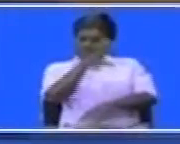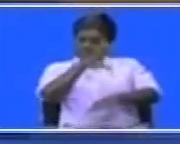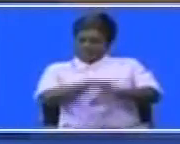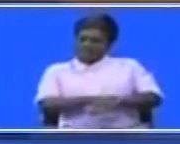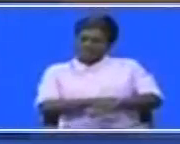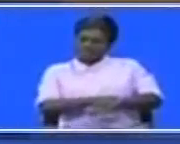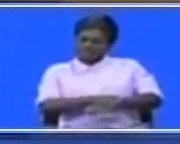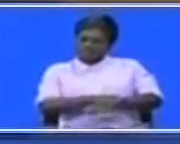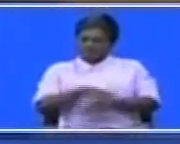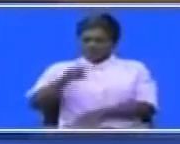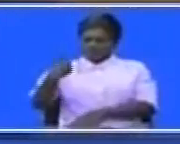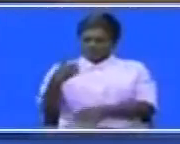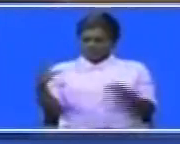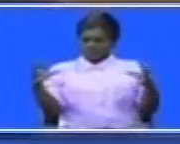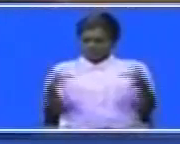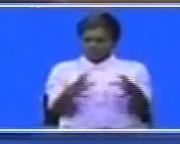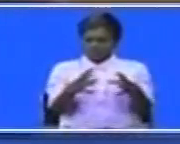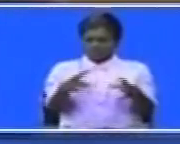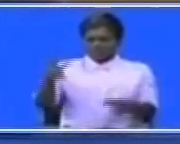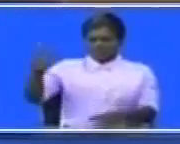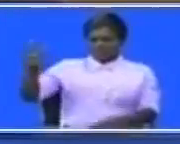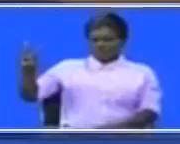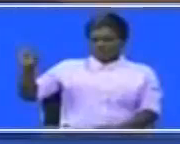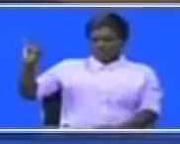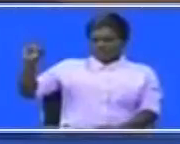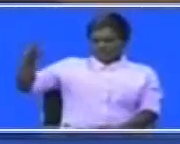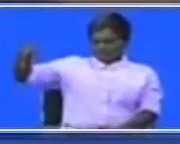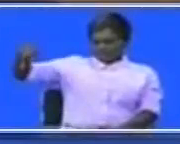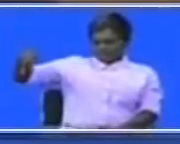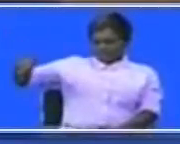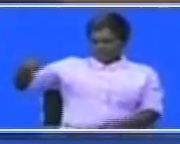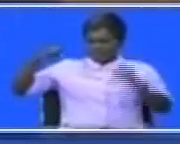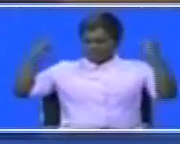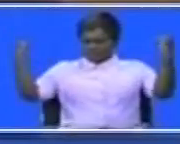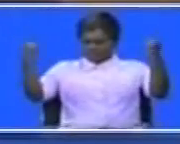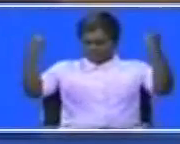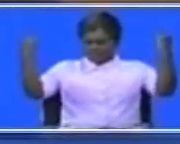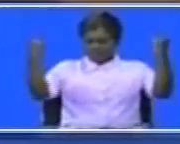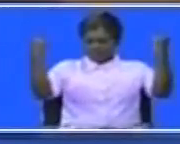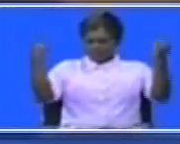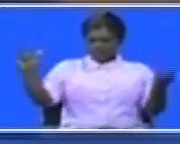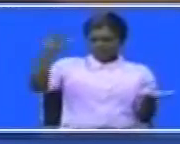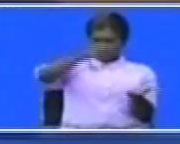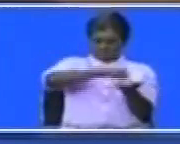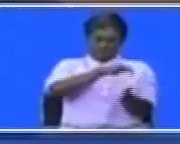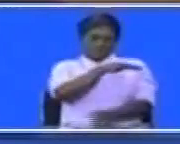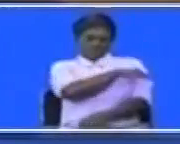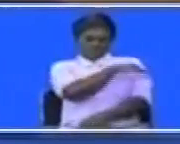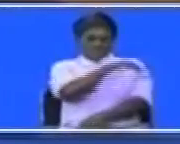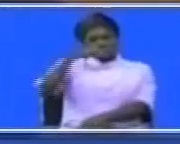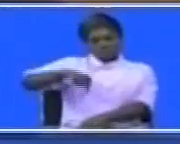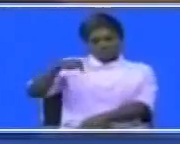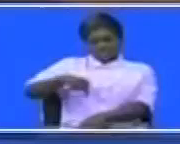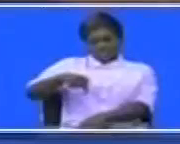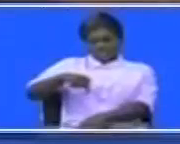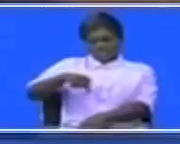receive the first group of our VIPs, our fallen heroes. They will arrive in the evening and